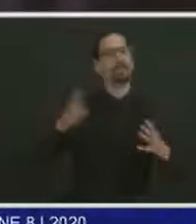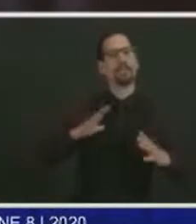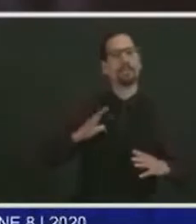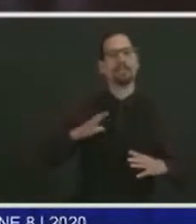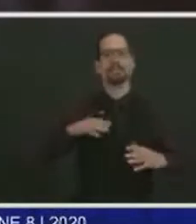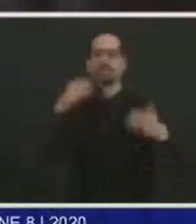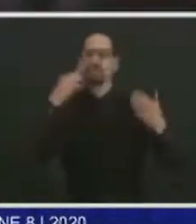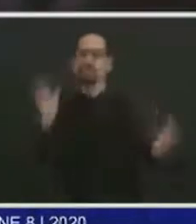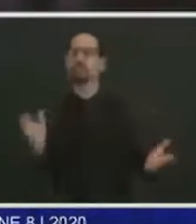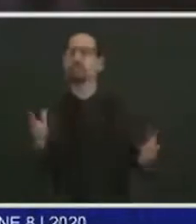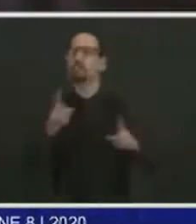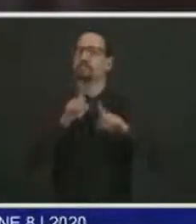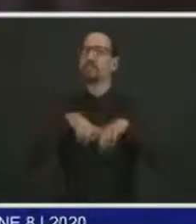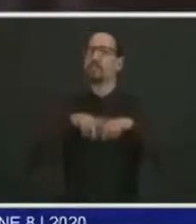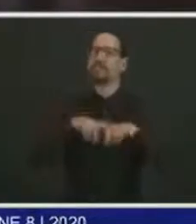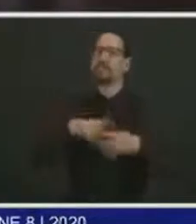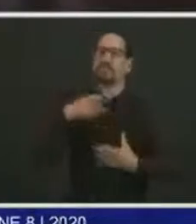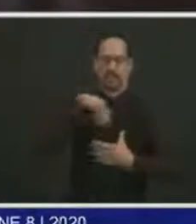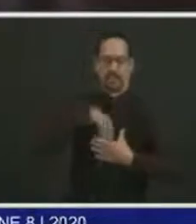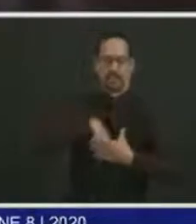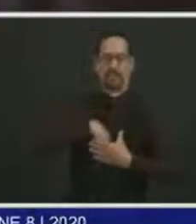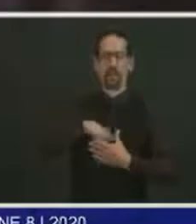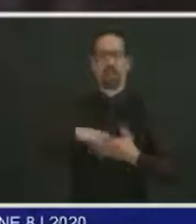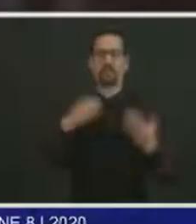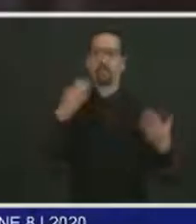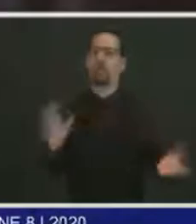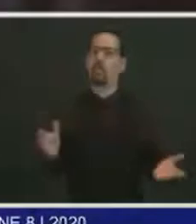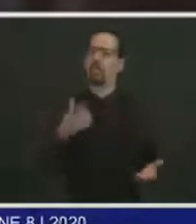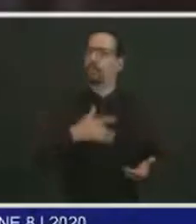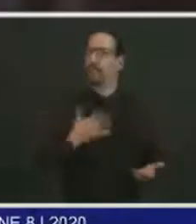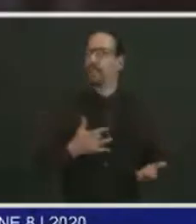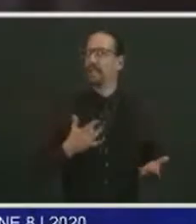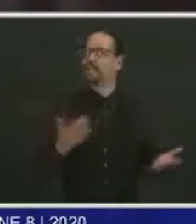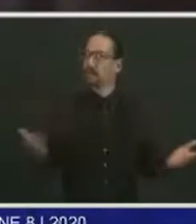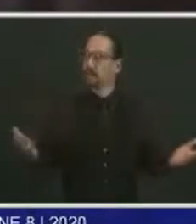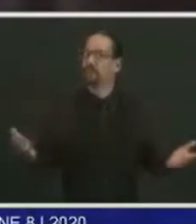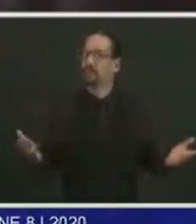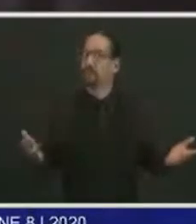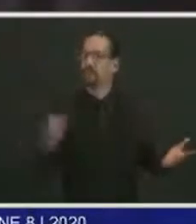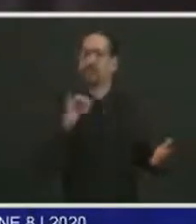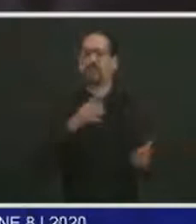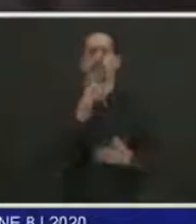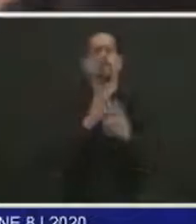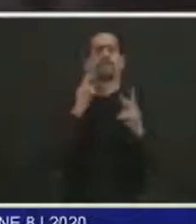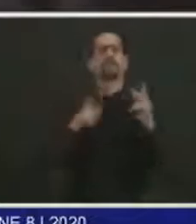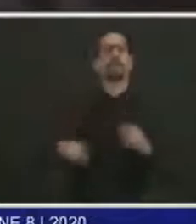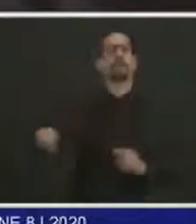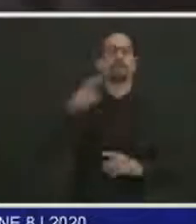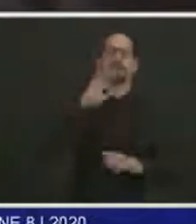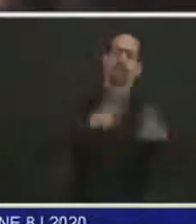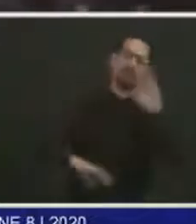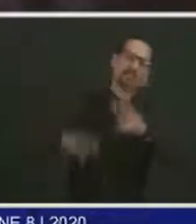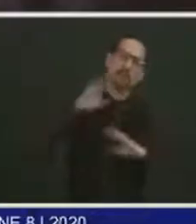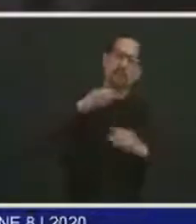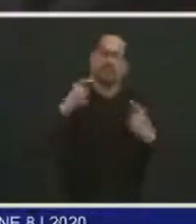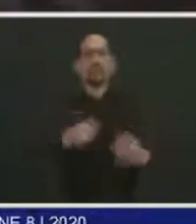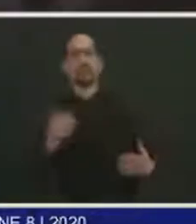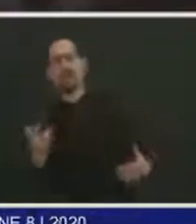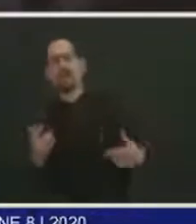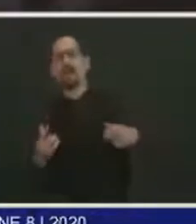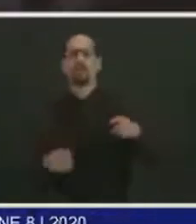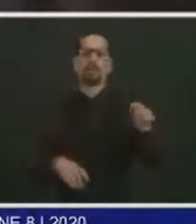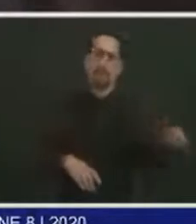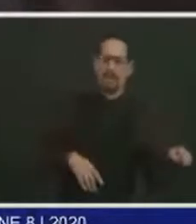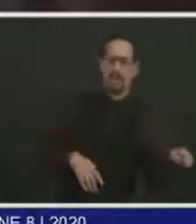Look, I hear people being frustrated. If they can do that, why can't I do